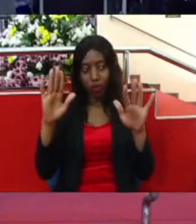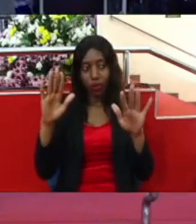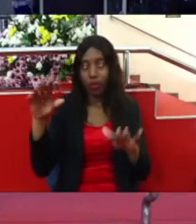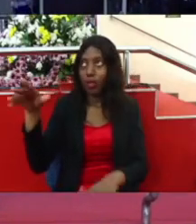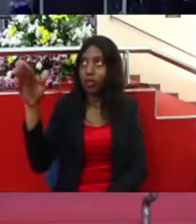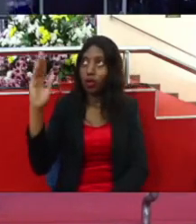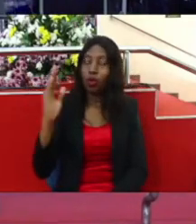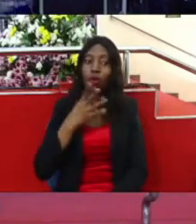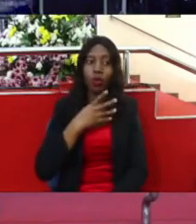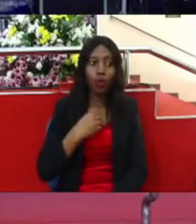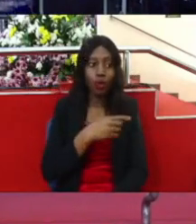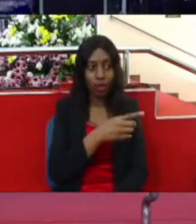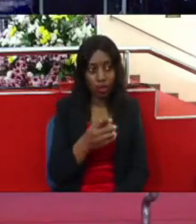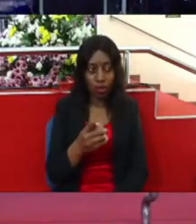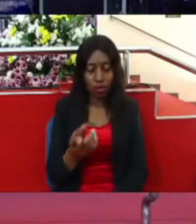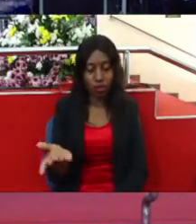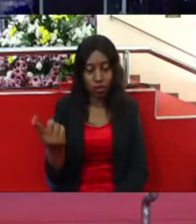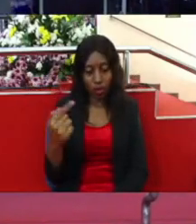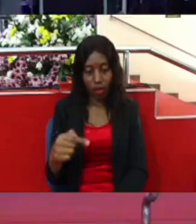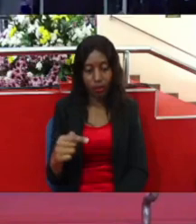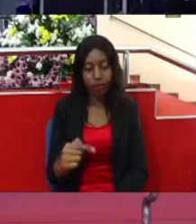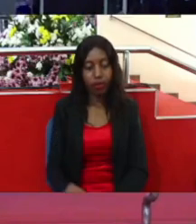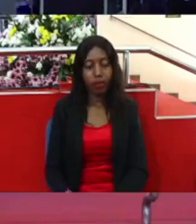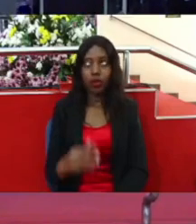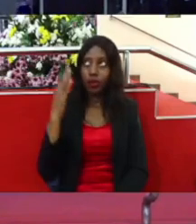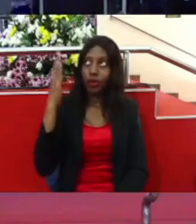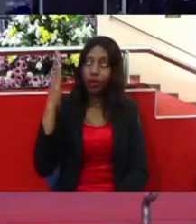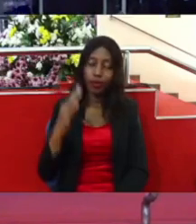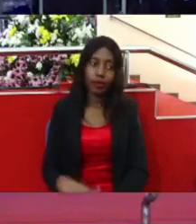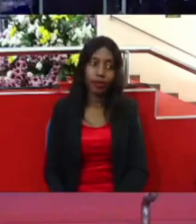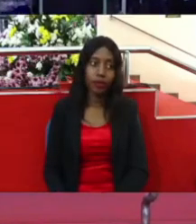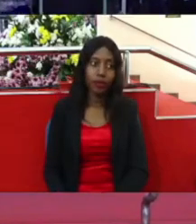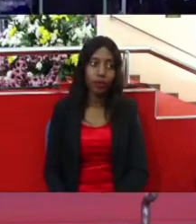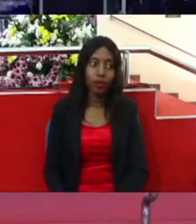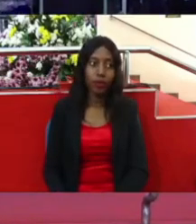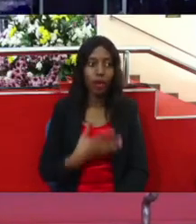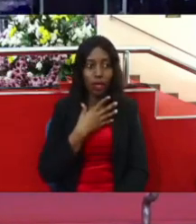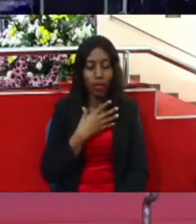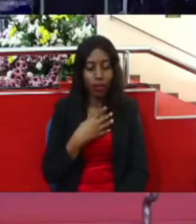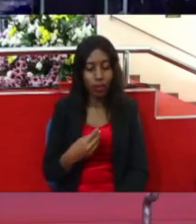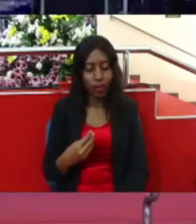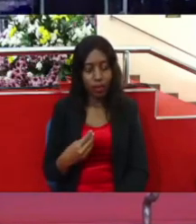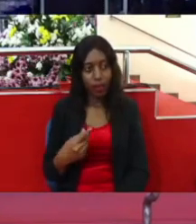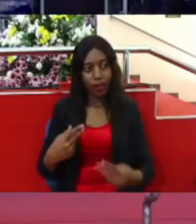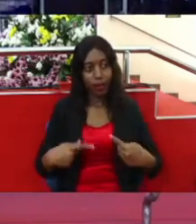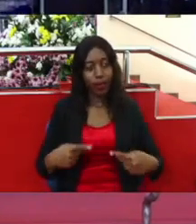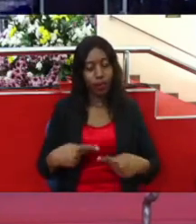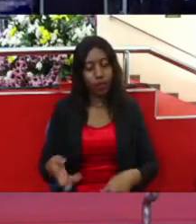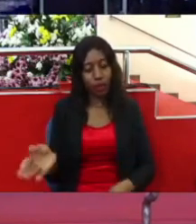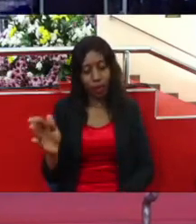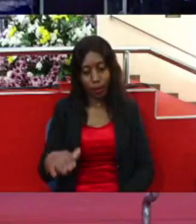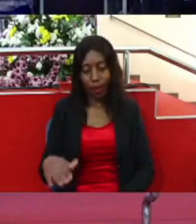saving grace. Na haujui kwamba Mungu uweze ukamjia kuokoe kwa neema. His desire to see people come to him has not changed. Tamaa yake